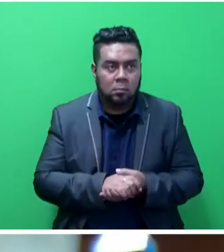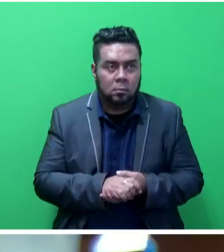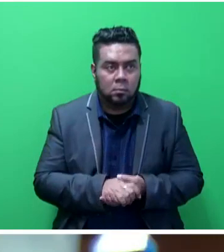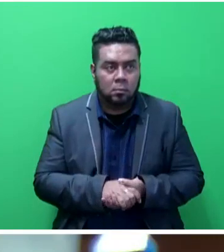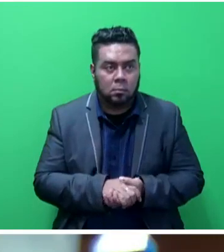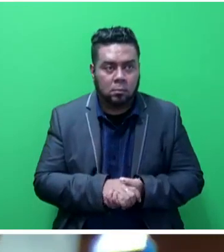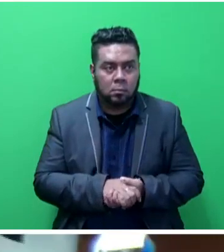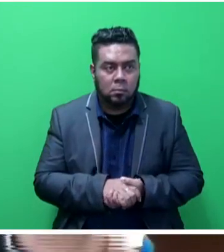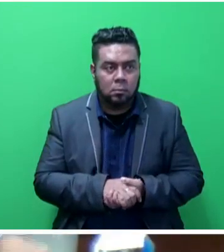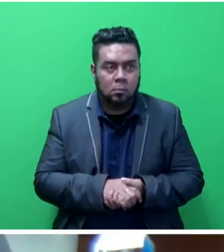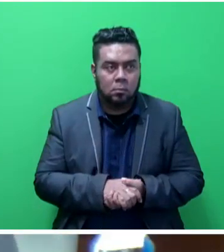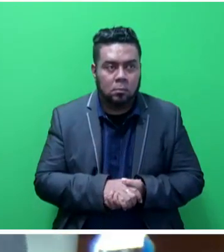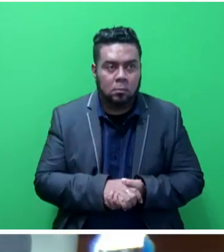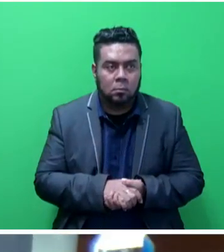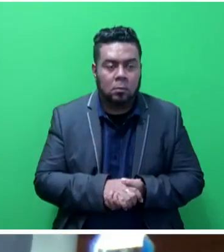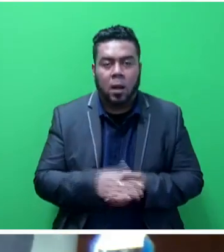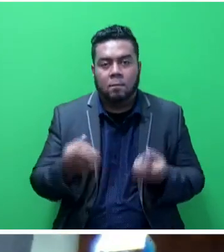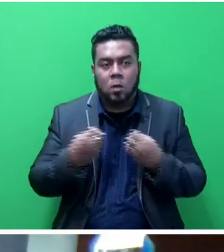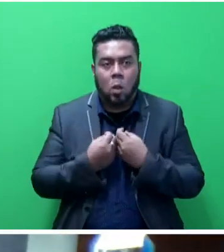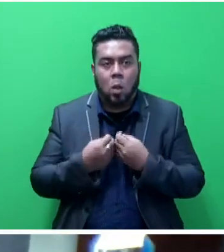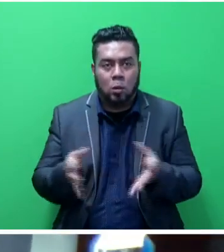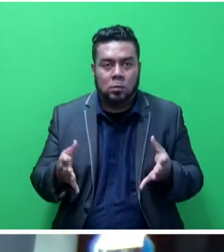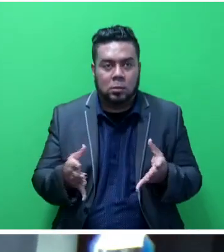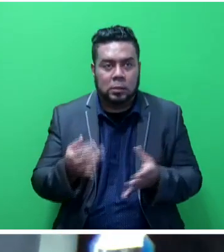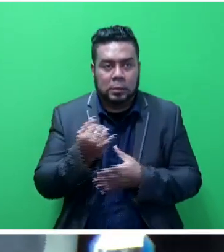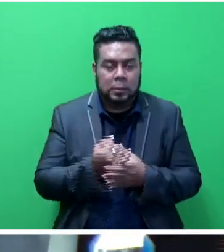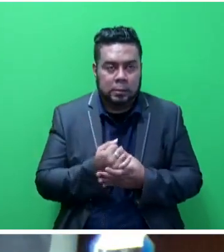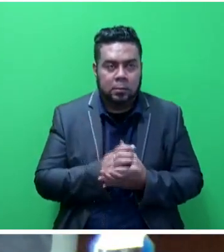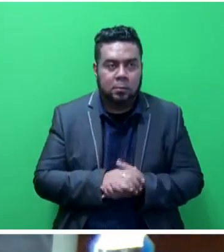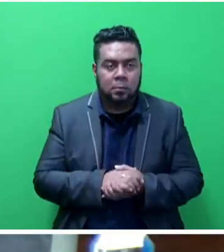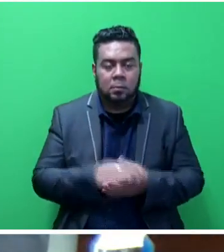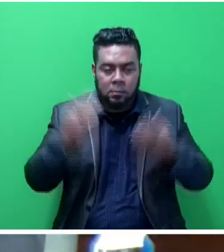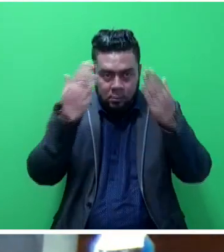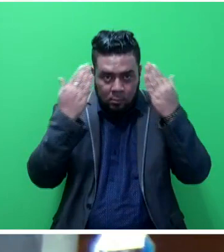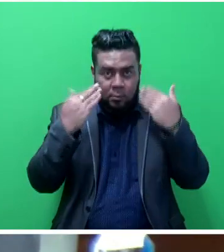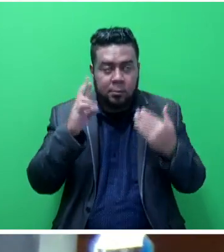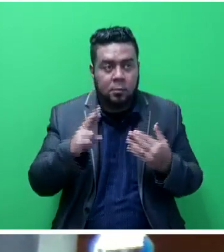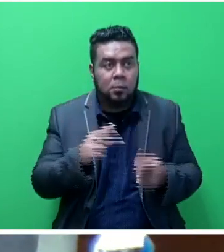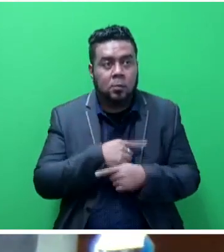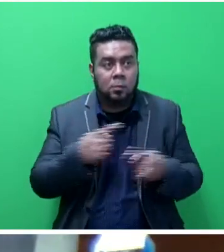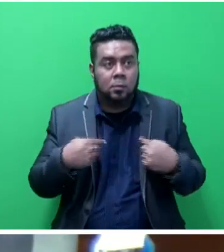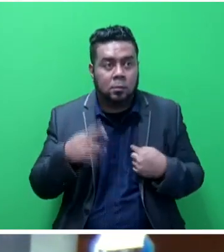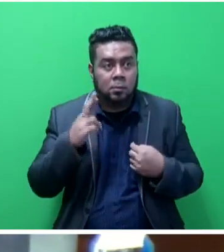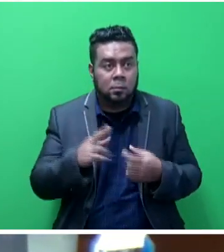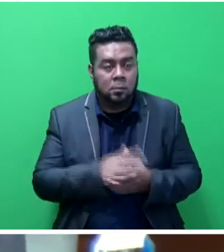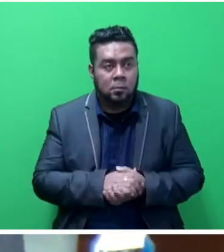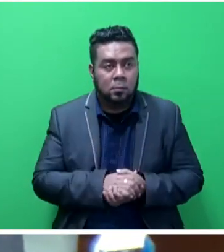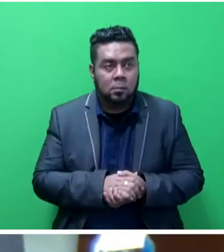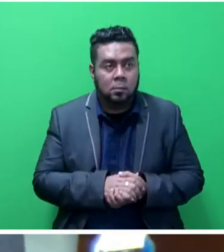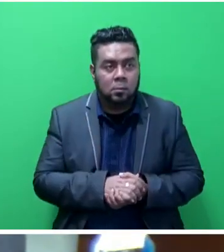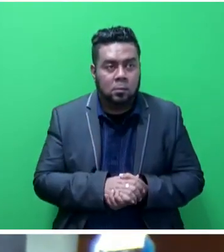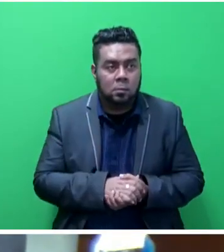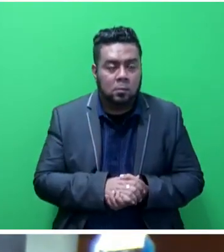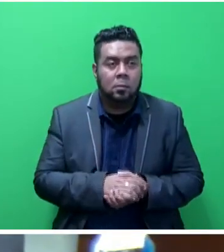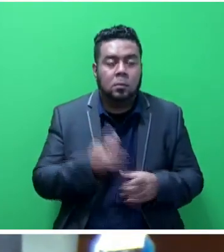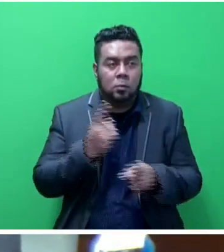also have lost income, Mr. Speaker. Mr. Speaker, so we are going around